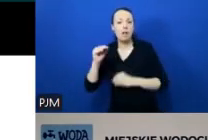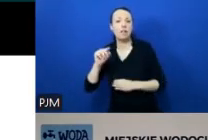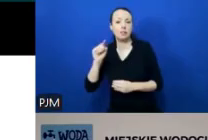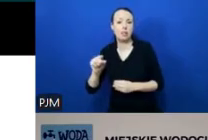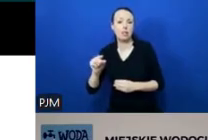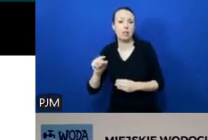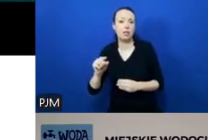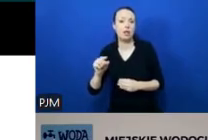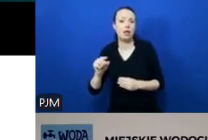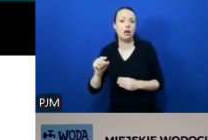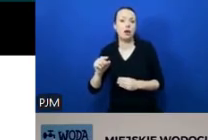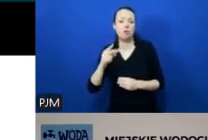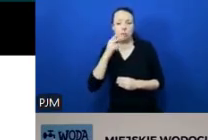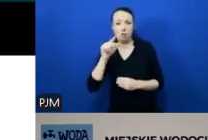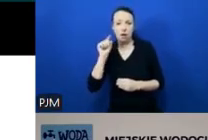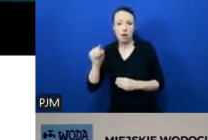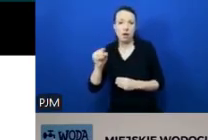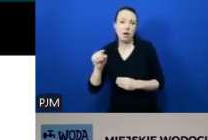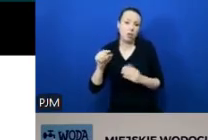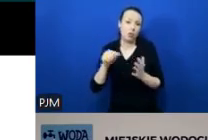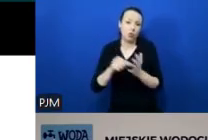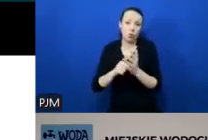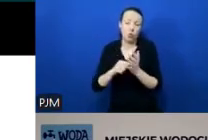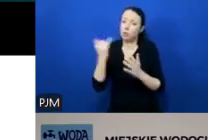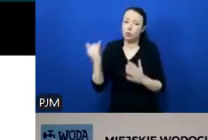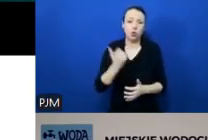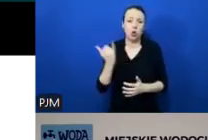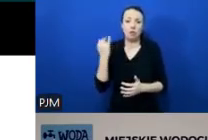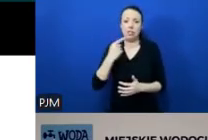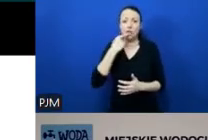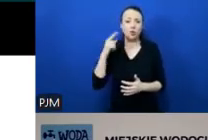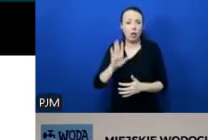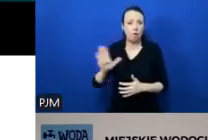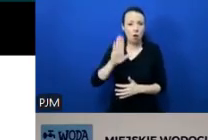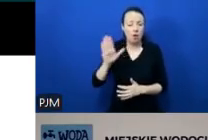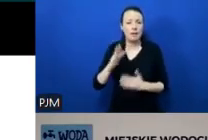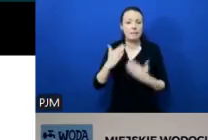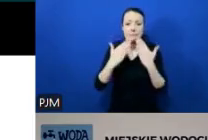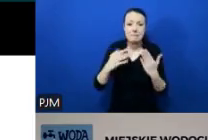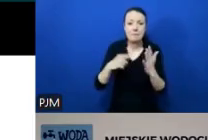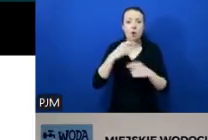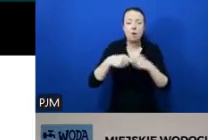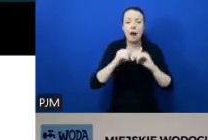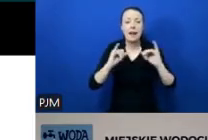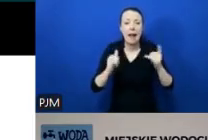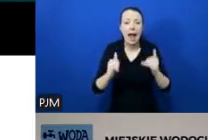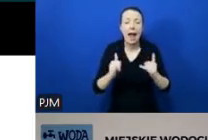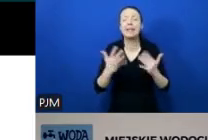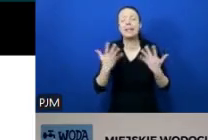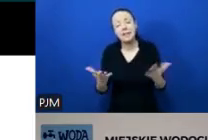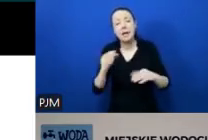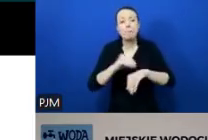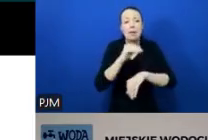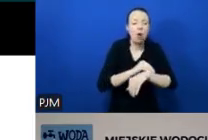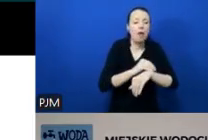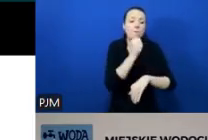more unknown than known elements, but the practice showed that looking for an optimal solutions is by